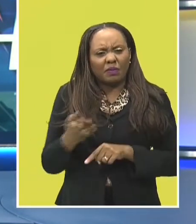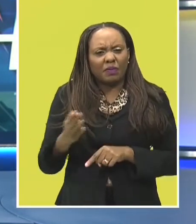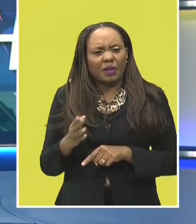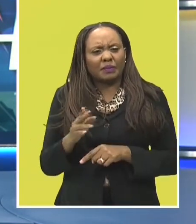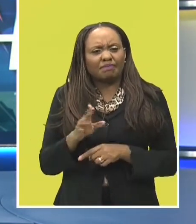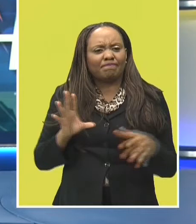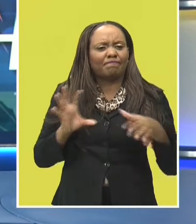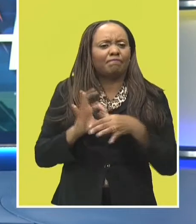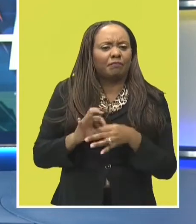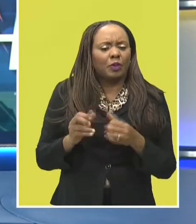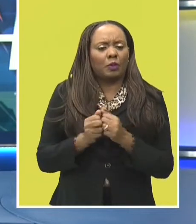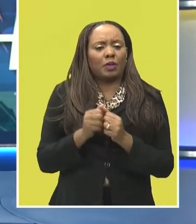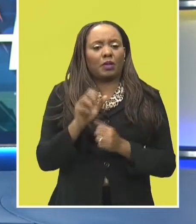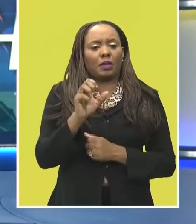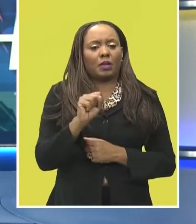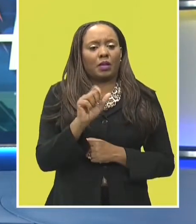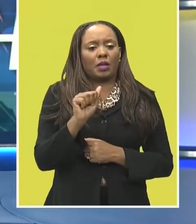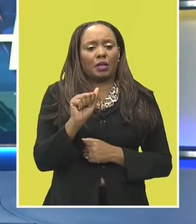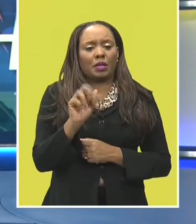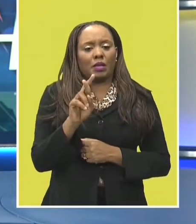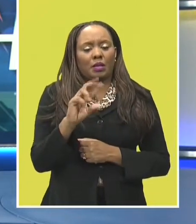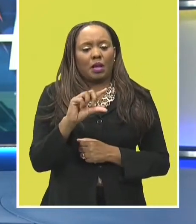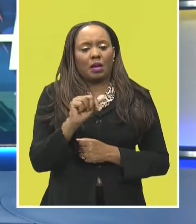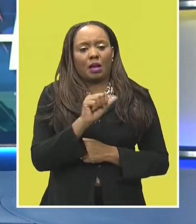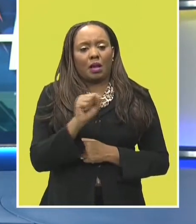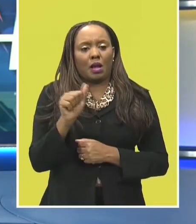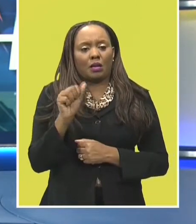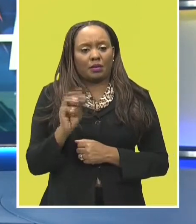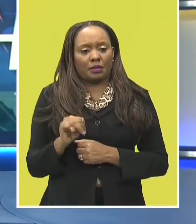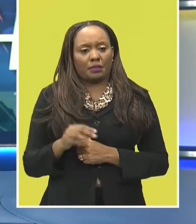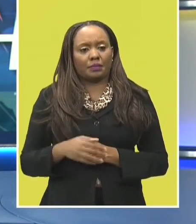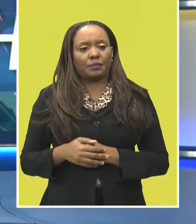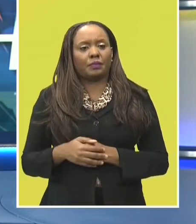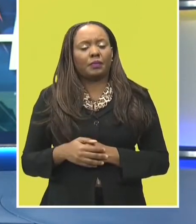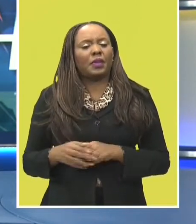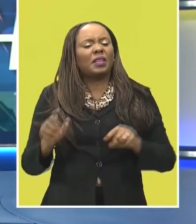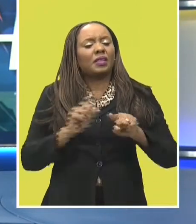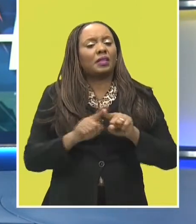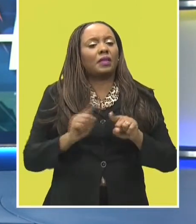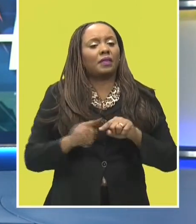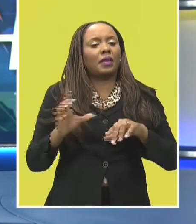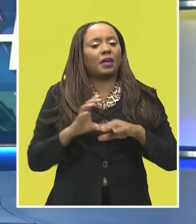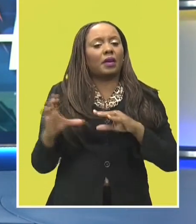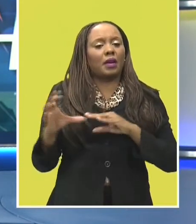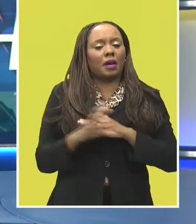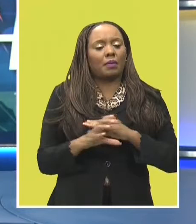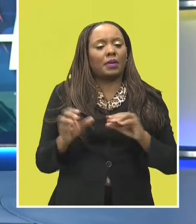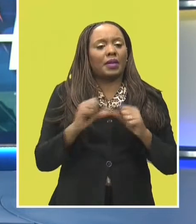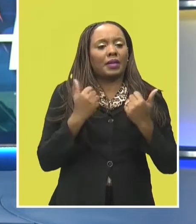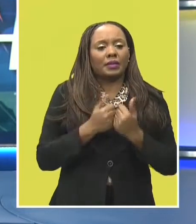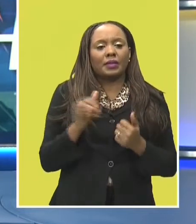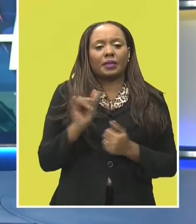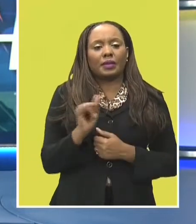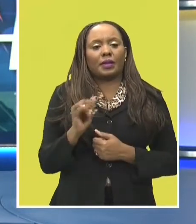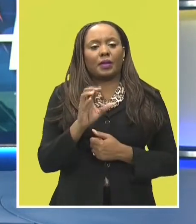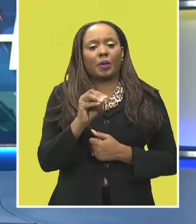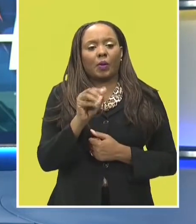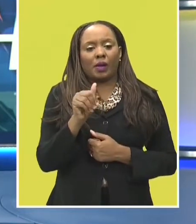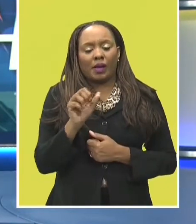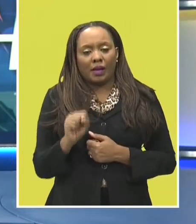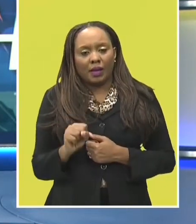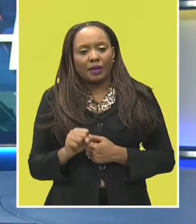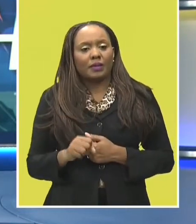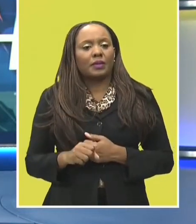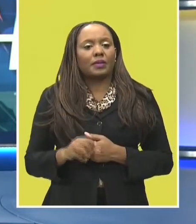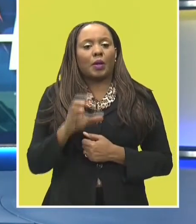and representatives from the Association of Caribbean States, the Organization of Eastern Caribbean States, and the Organization of American States